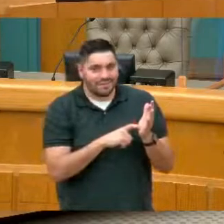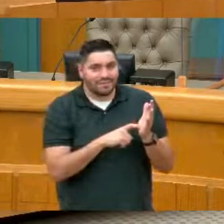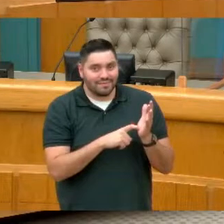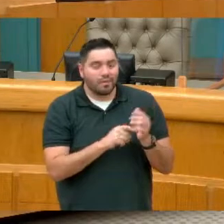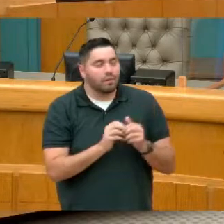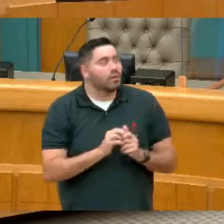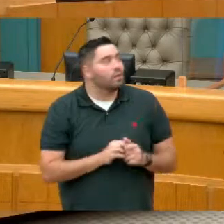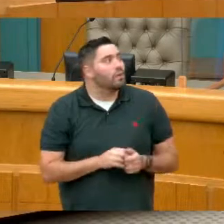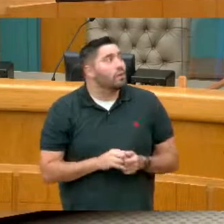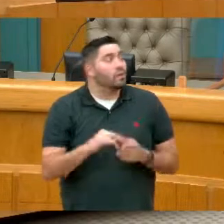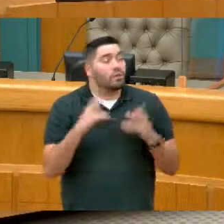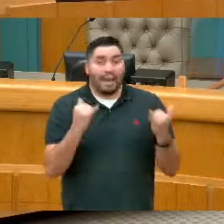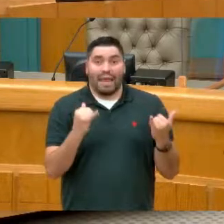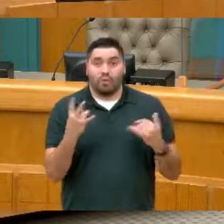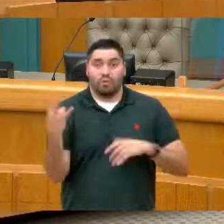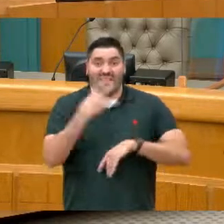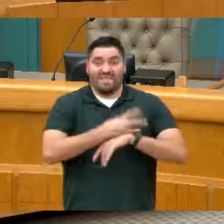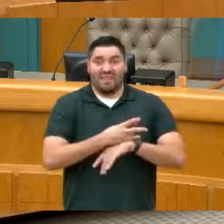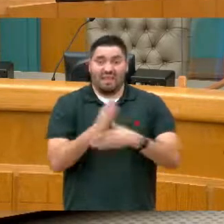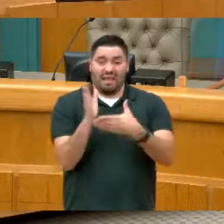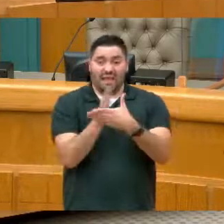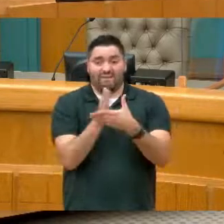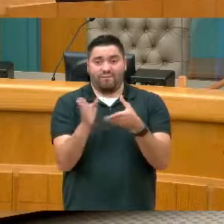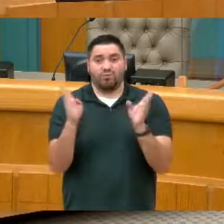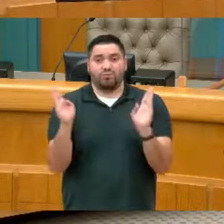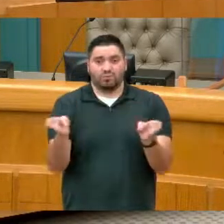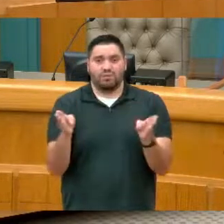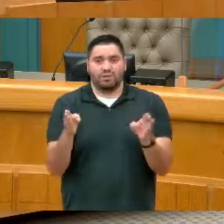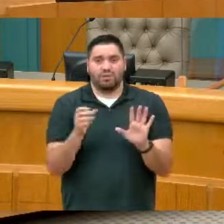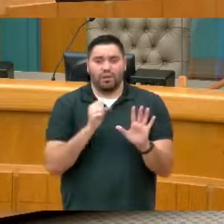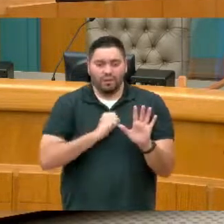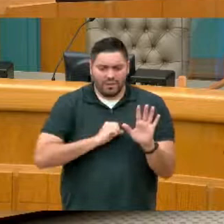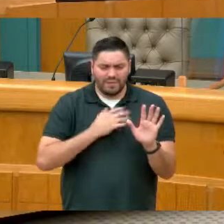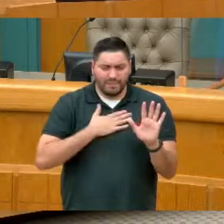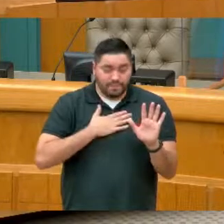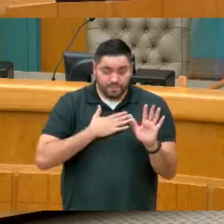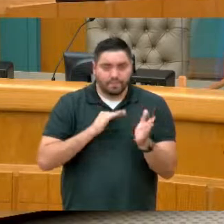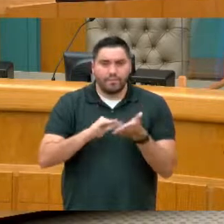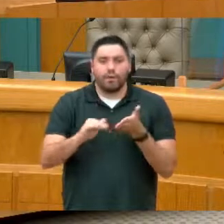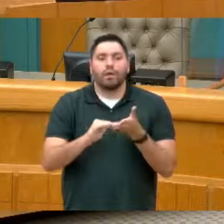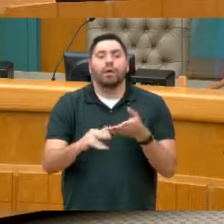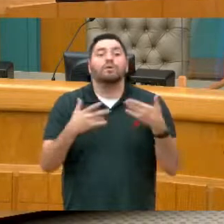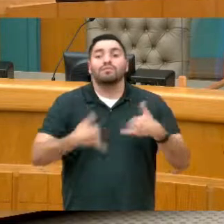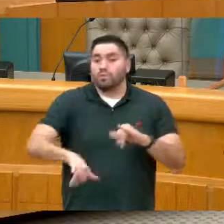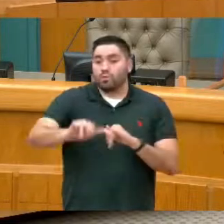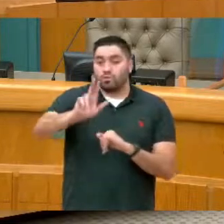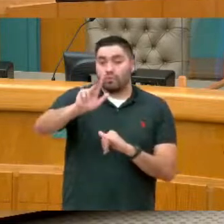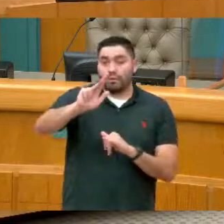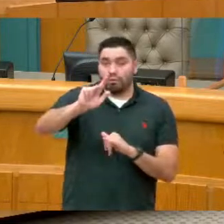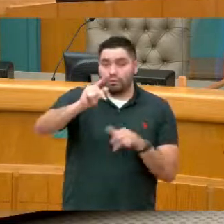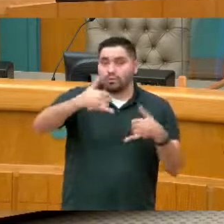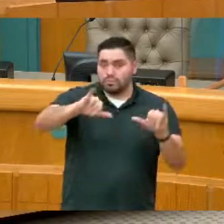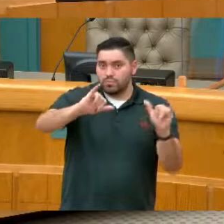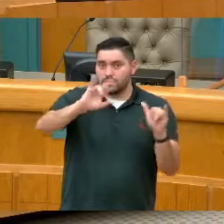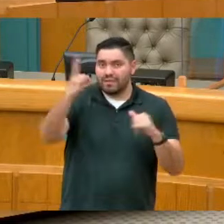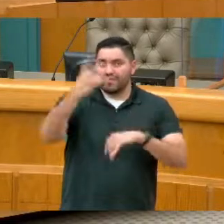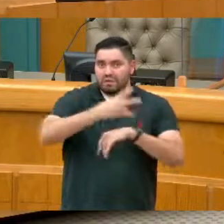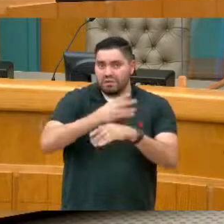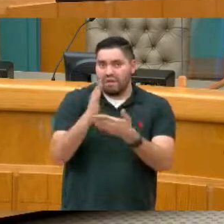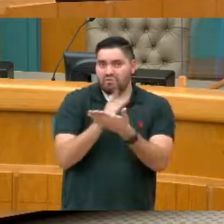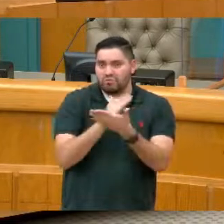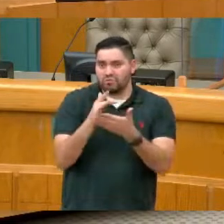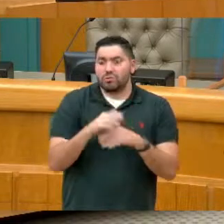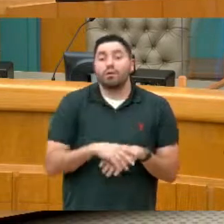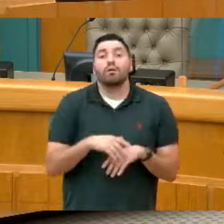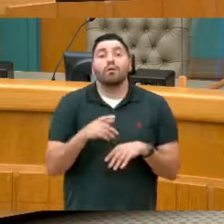Excuse me. And finally, the last slide, next slide. This is the cases from the beginning